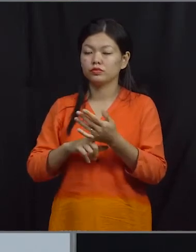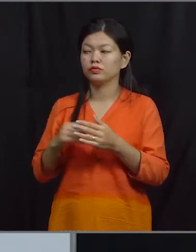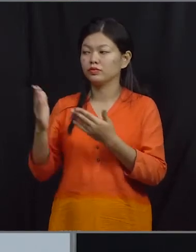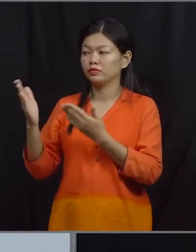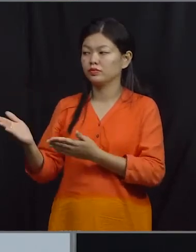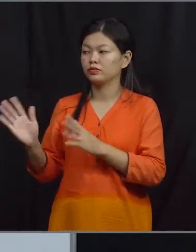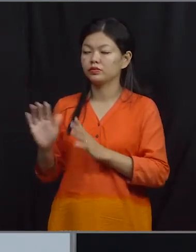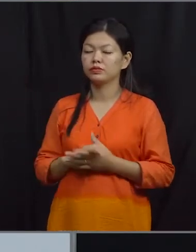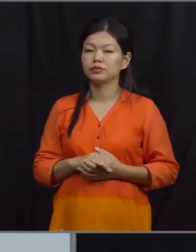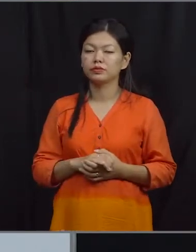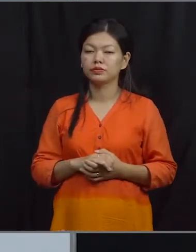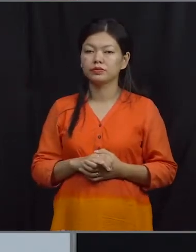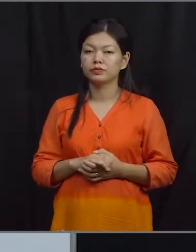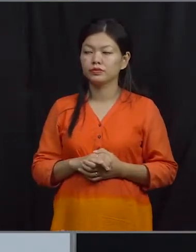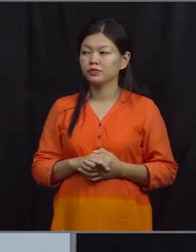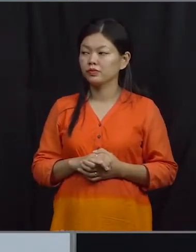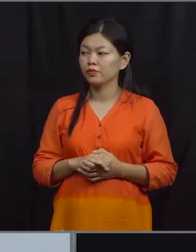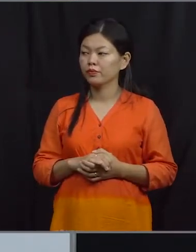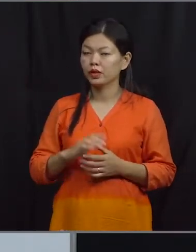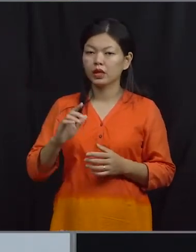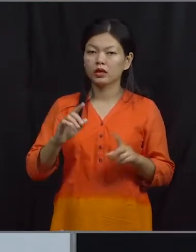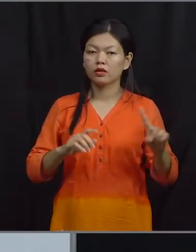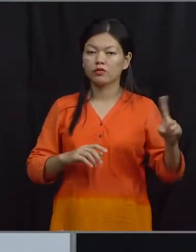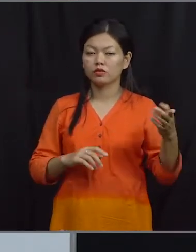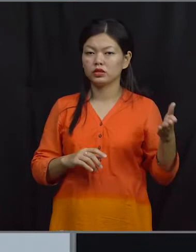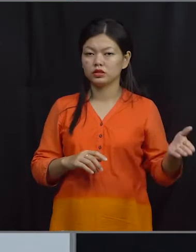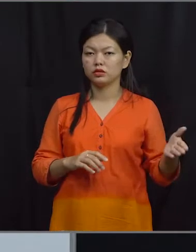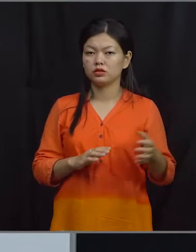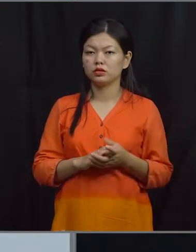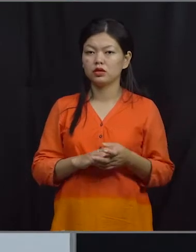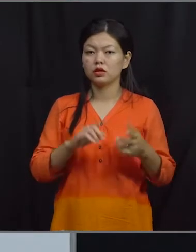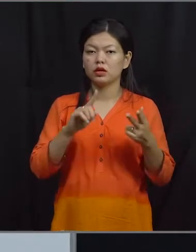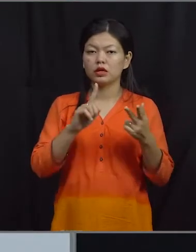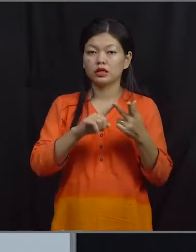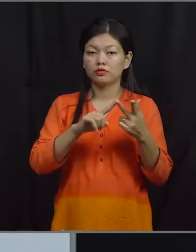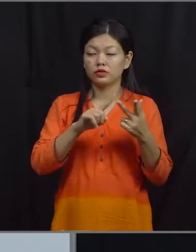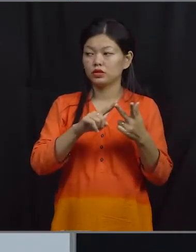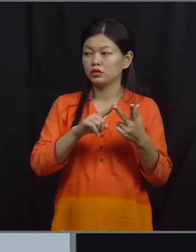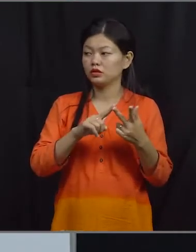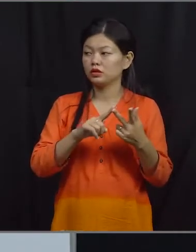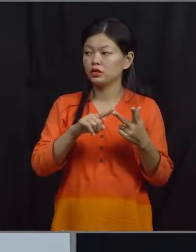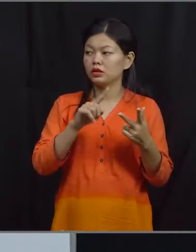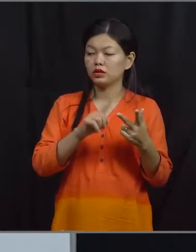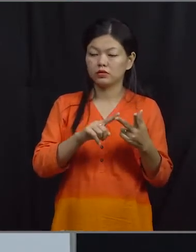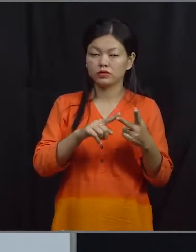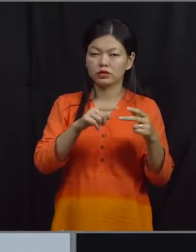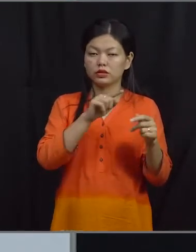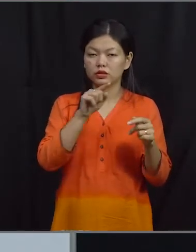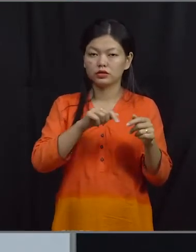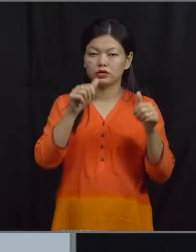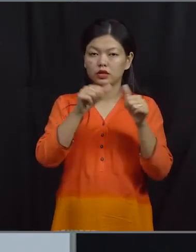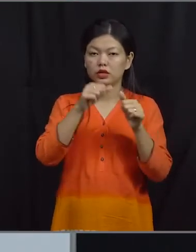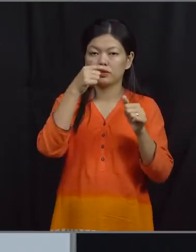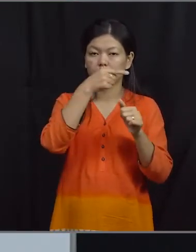Infinitely many solutions, right. Here, as the inverse is unique, already we have learned the theorem, inverse